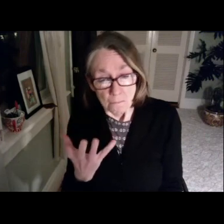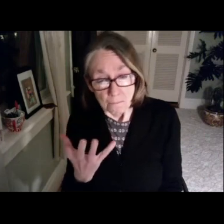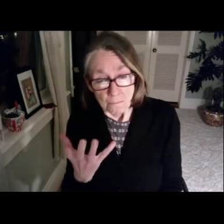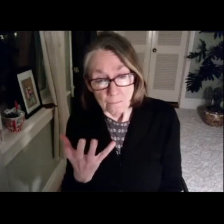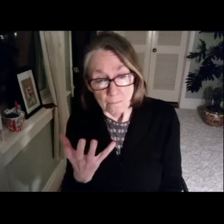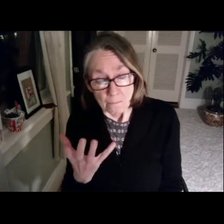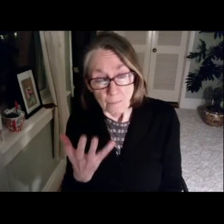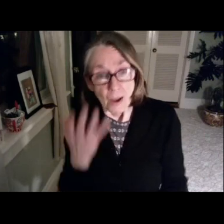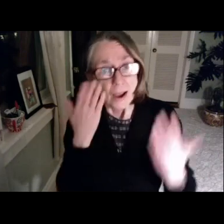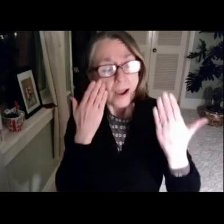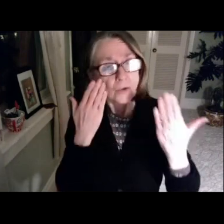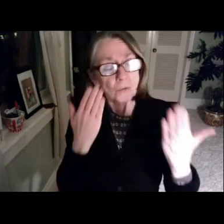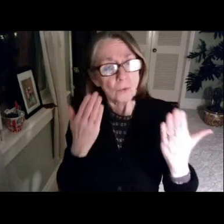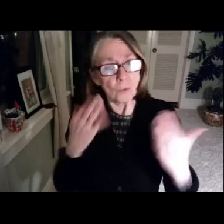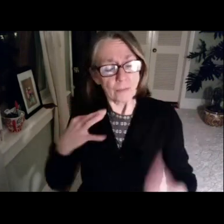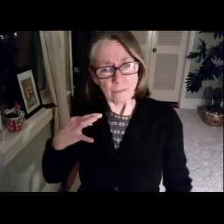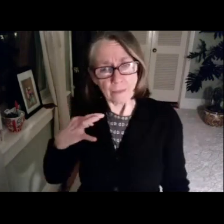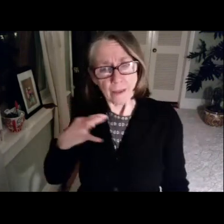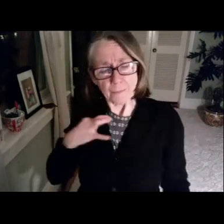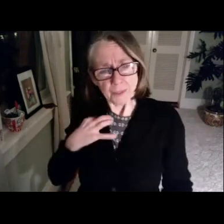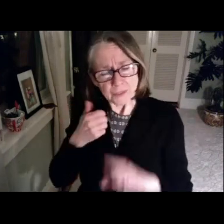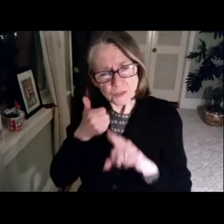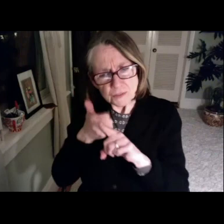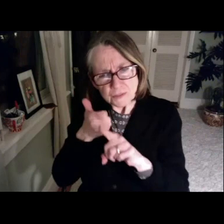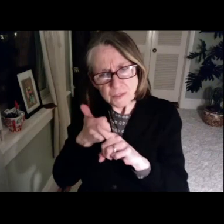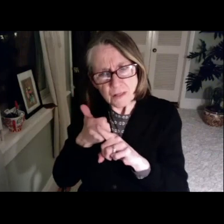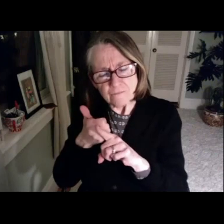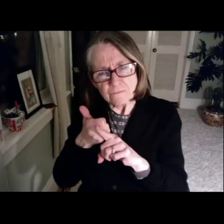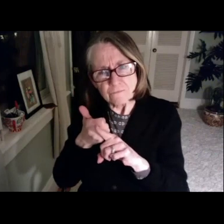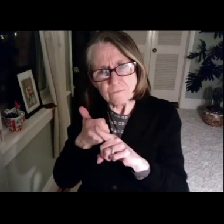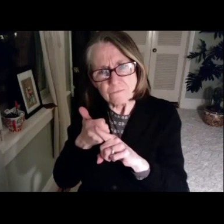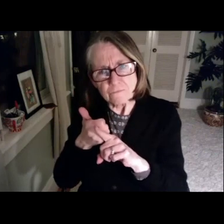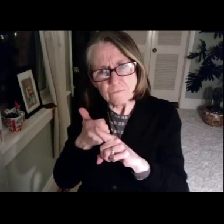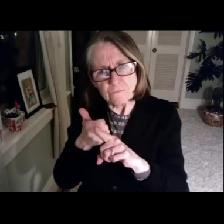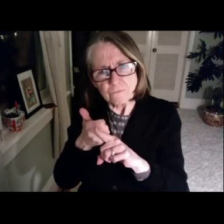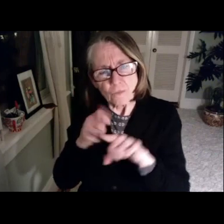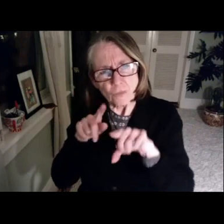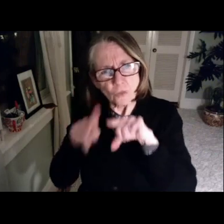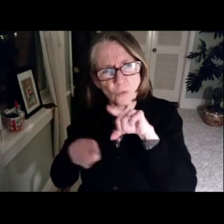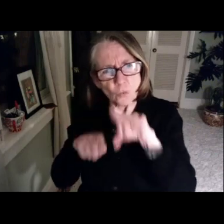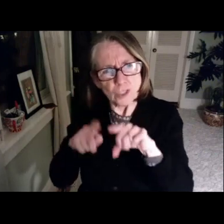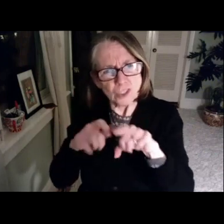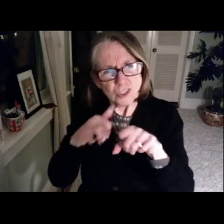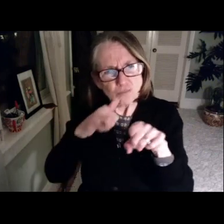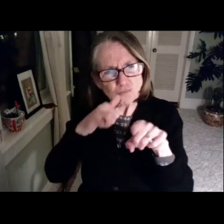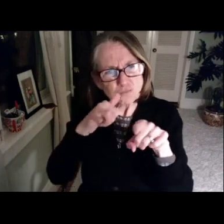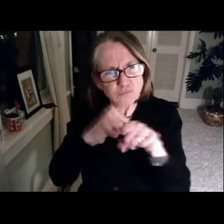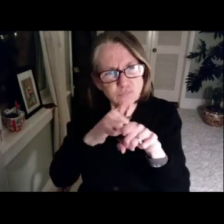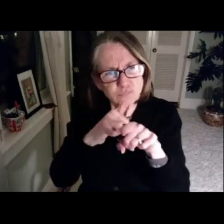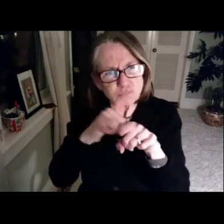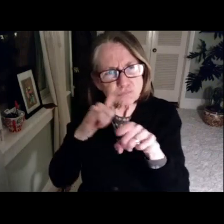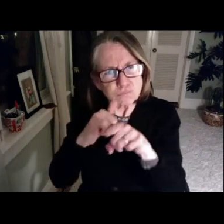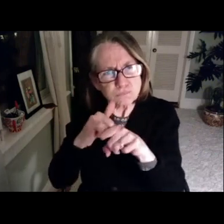I don't know, is the application issue that the questions themselves are